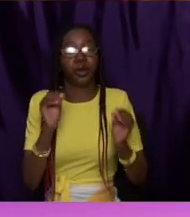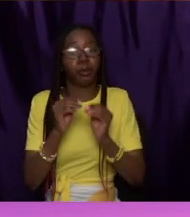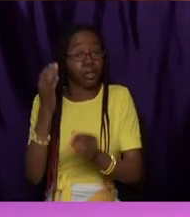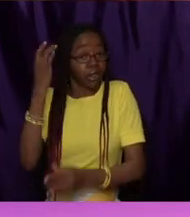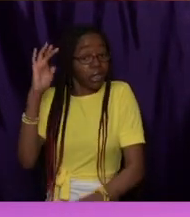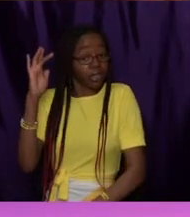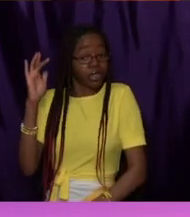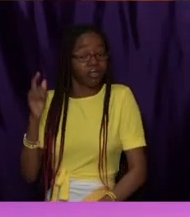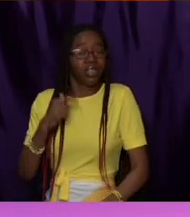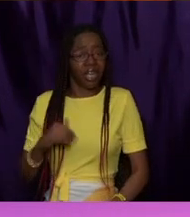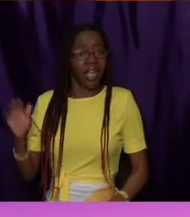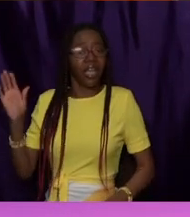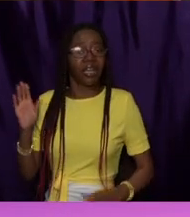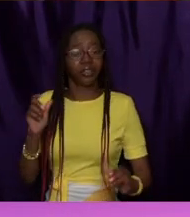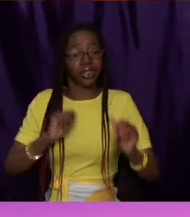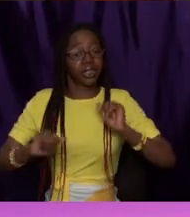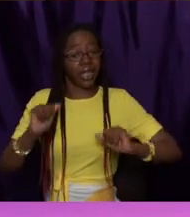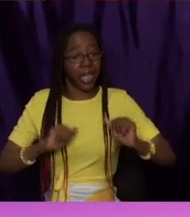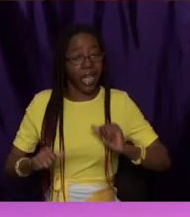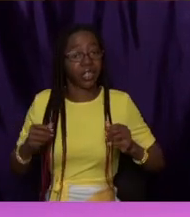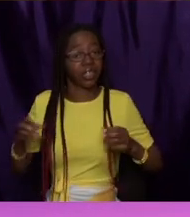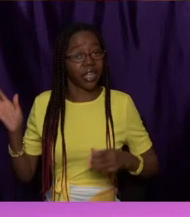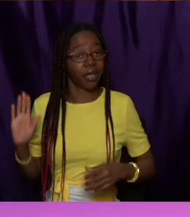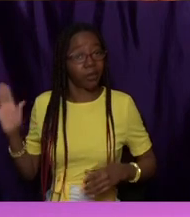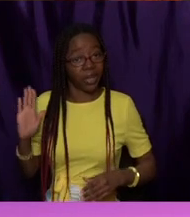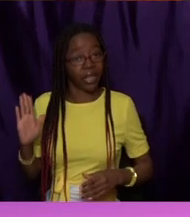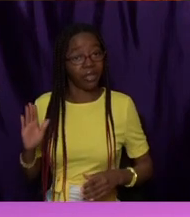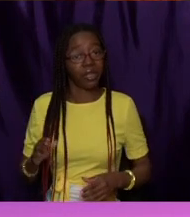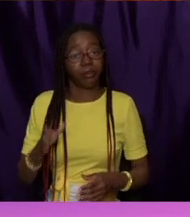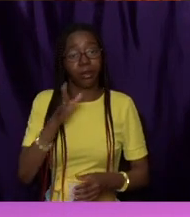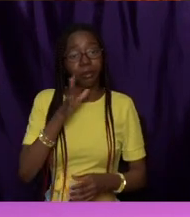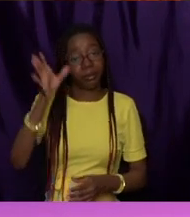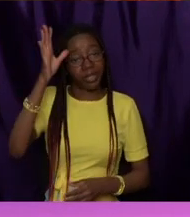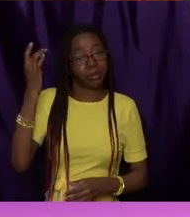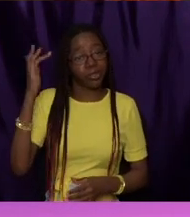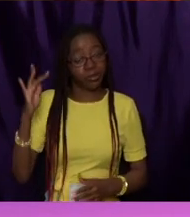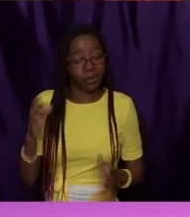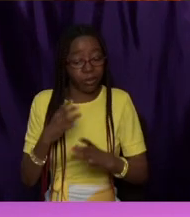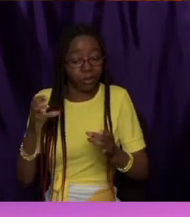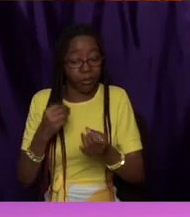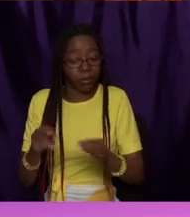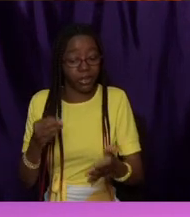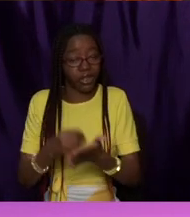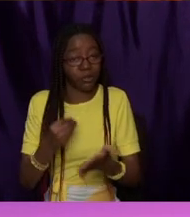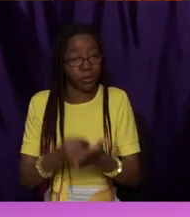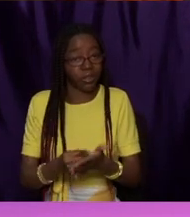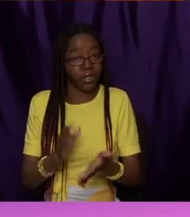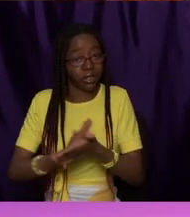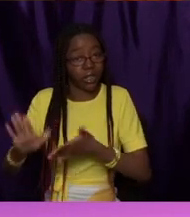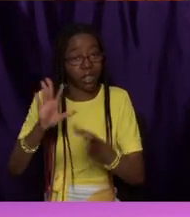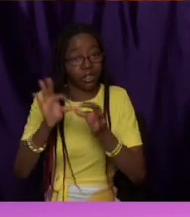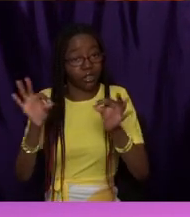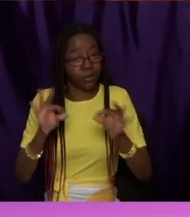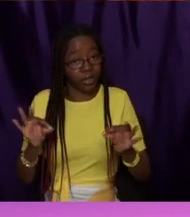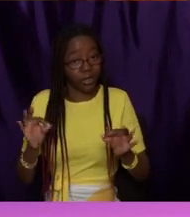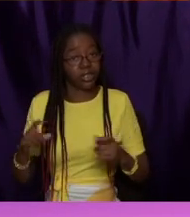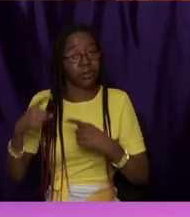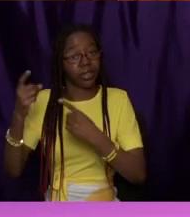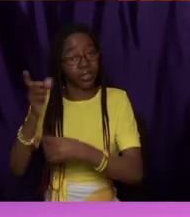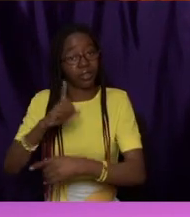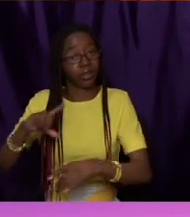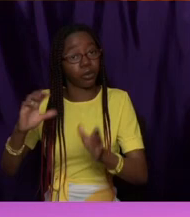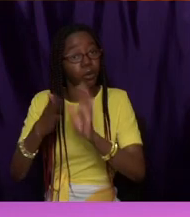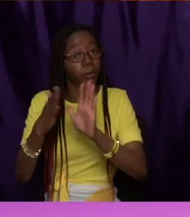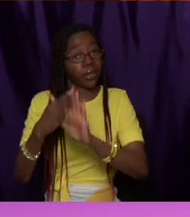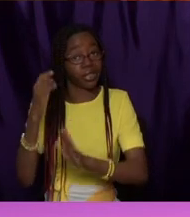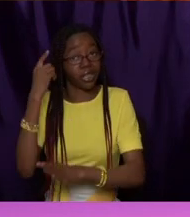it. I used to be that way. I thought I was too intelligent. My mom and daddy spent too much money for me to get a degree to be giving God praise. I